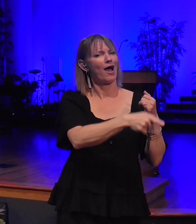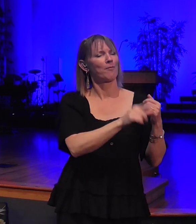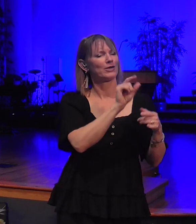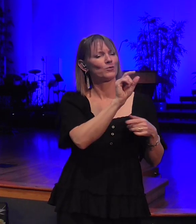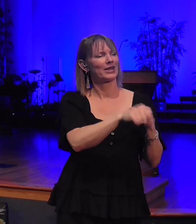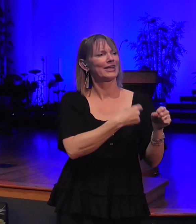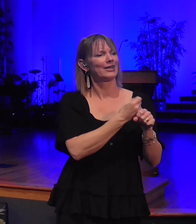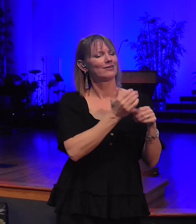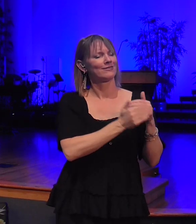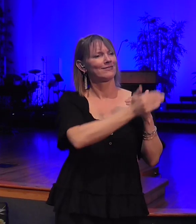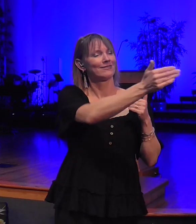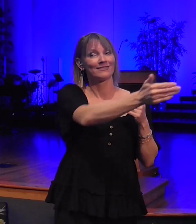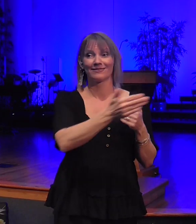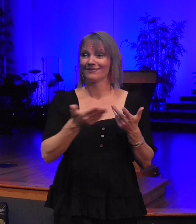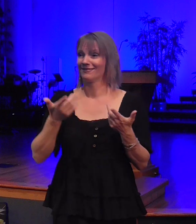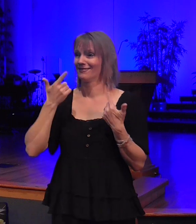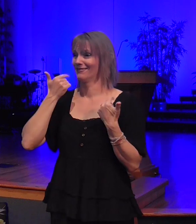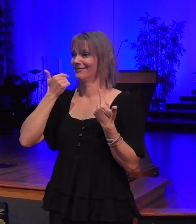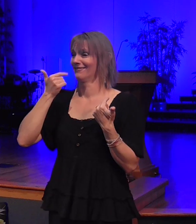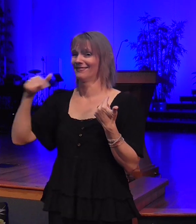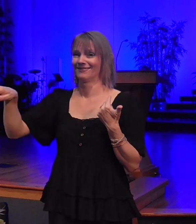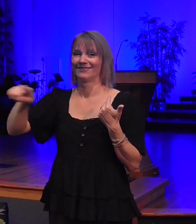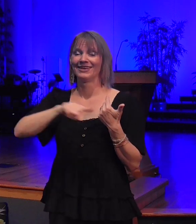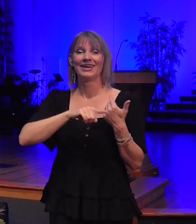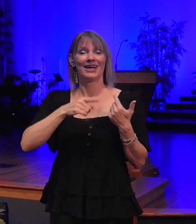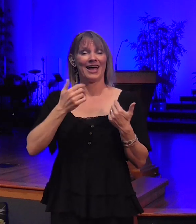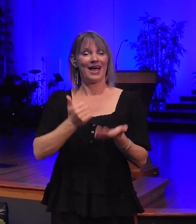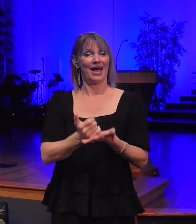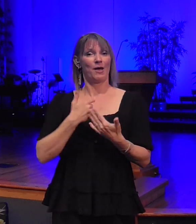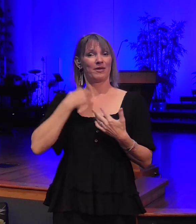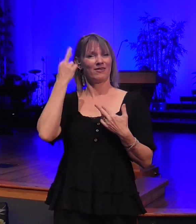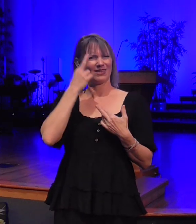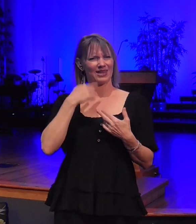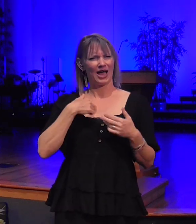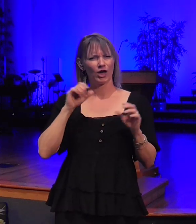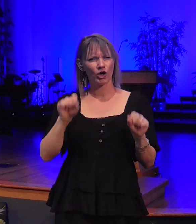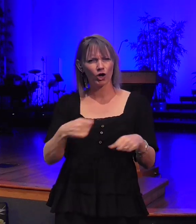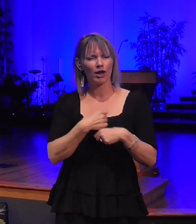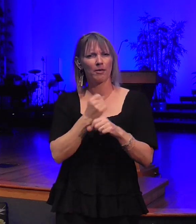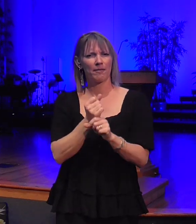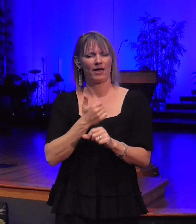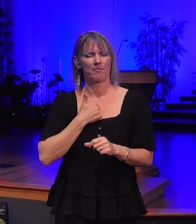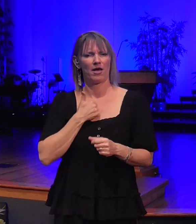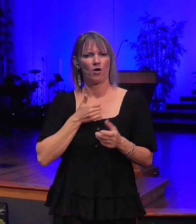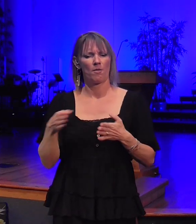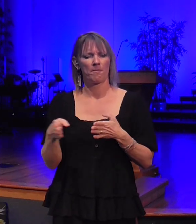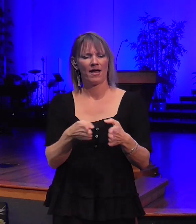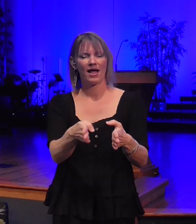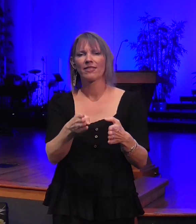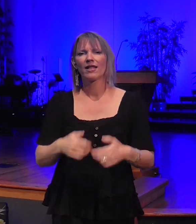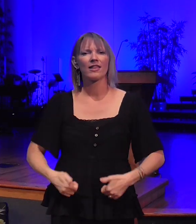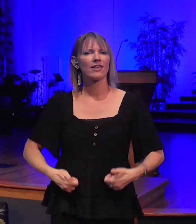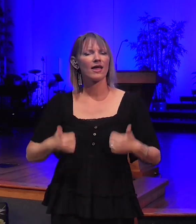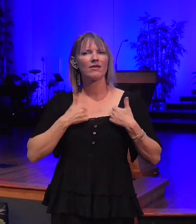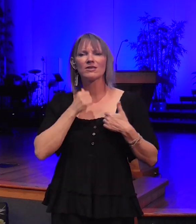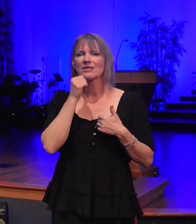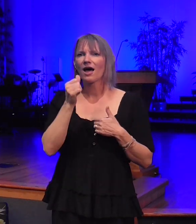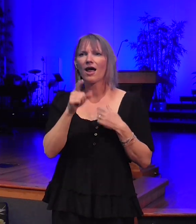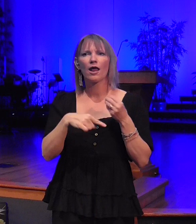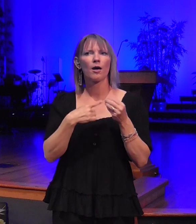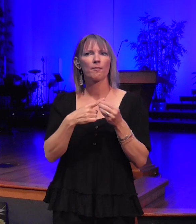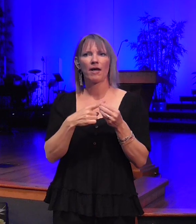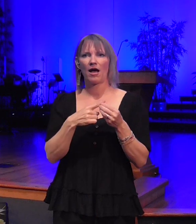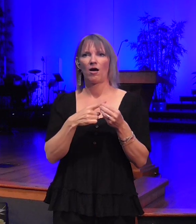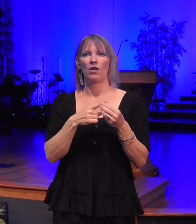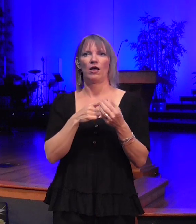It was a simple statement, but it helped me realize that I could make my own path. That life wasn't about choosing the paths that were available to me. It